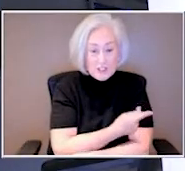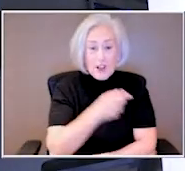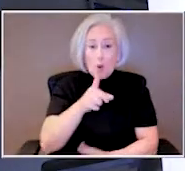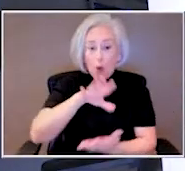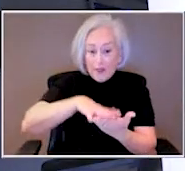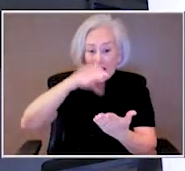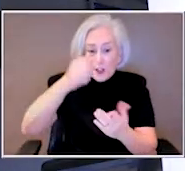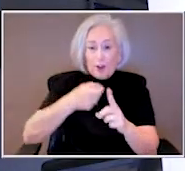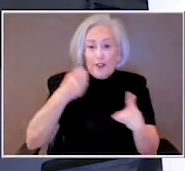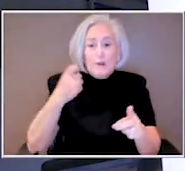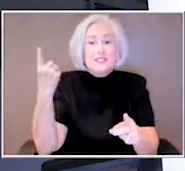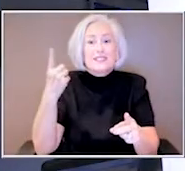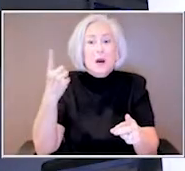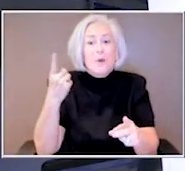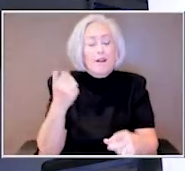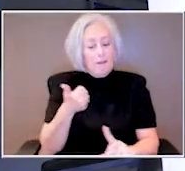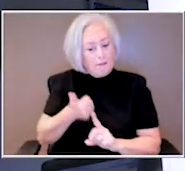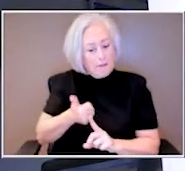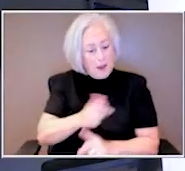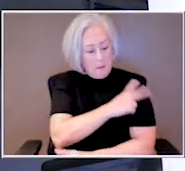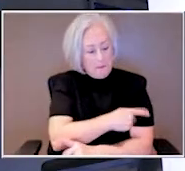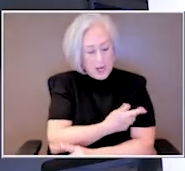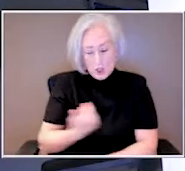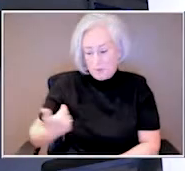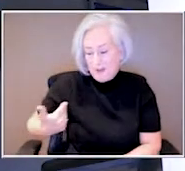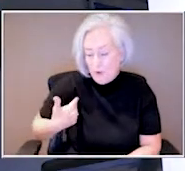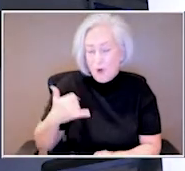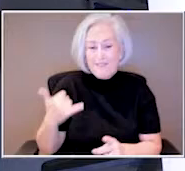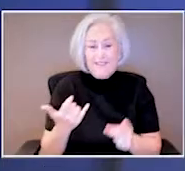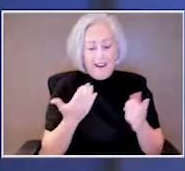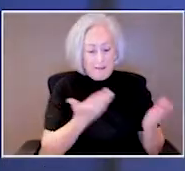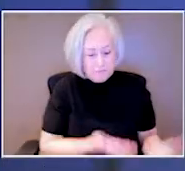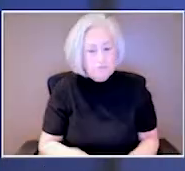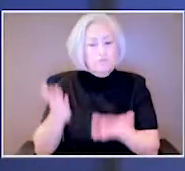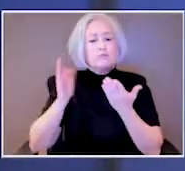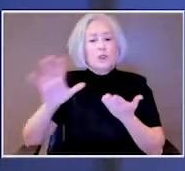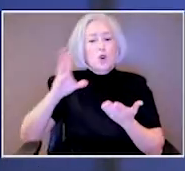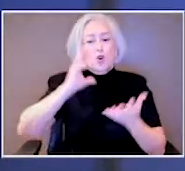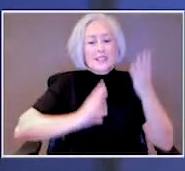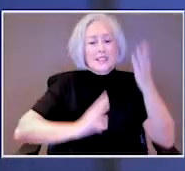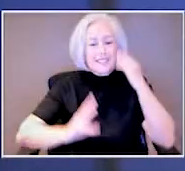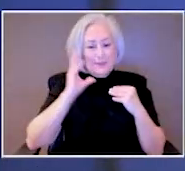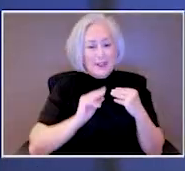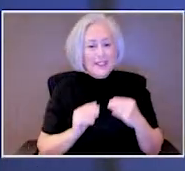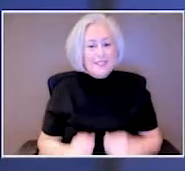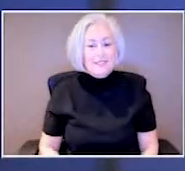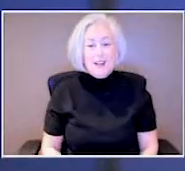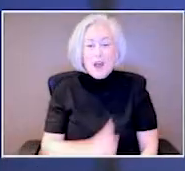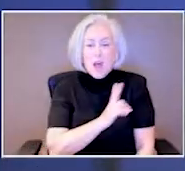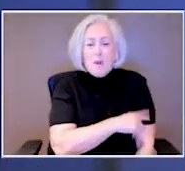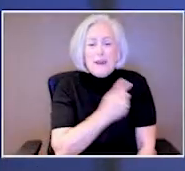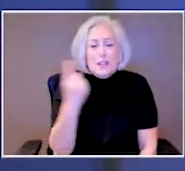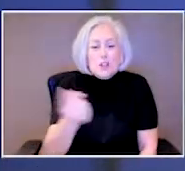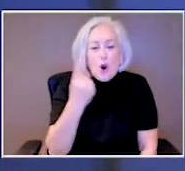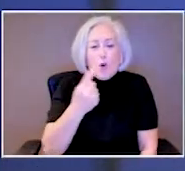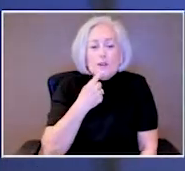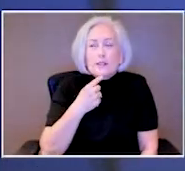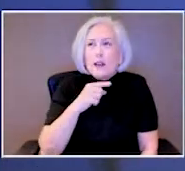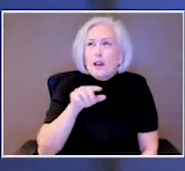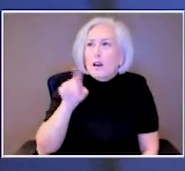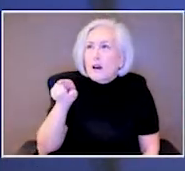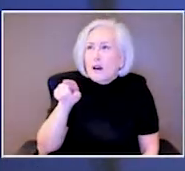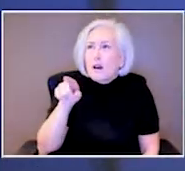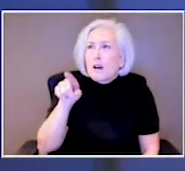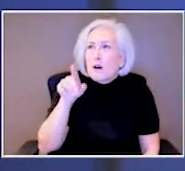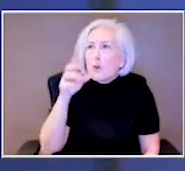living life and bringing back her experiences. Oh, I mean, patients comment on them all the time, or they'll say, wow, those pictures are great. Who did